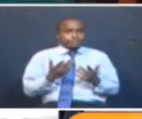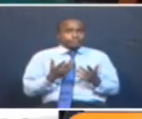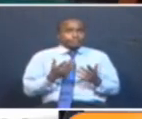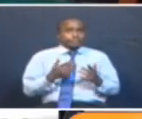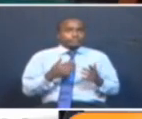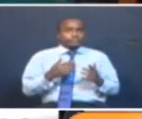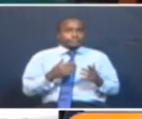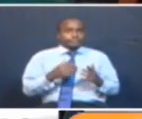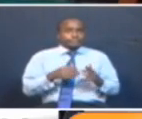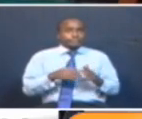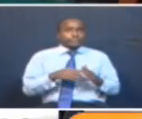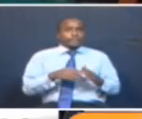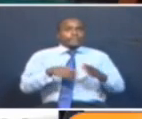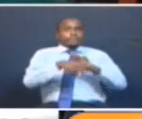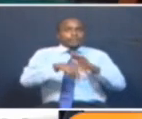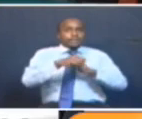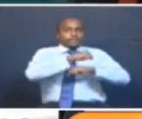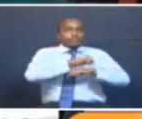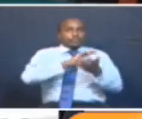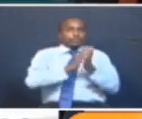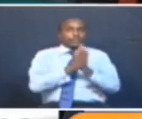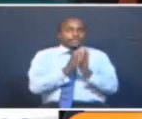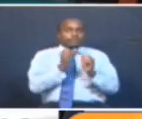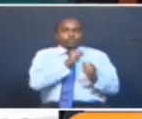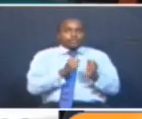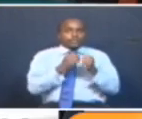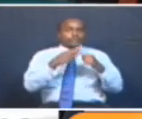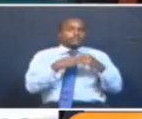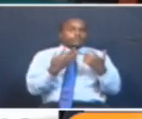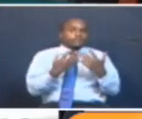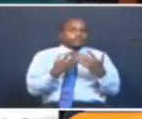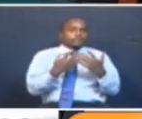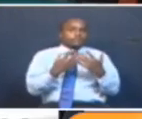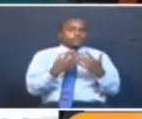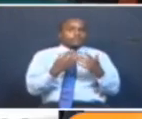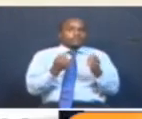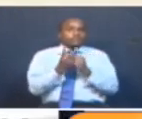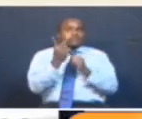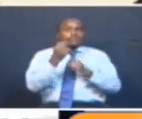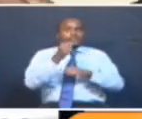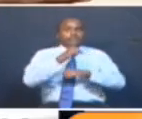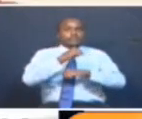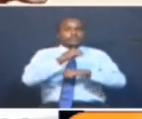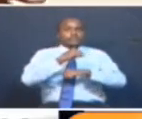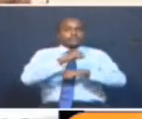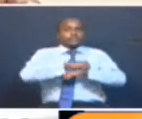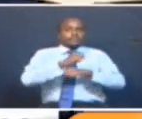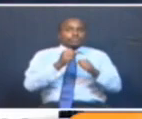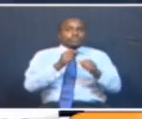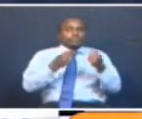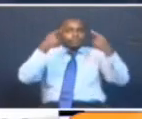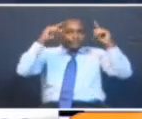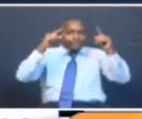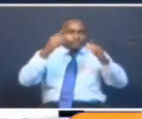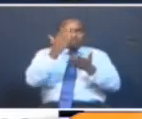were already become 18-year-old. Secondary schools already passed or drop out some of them,